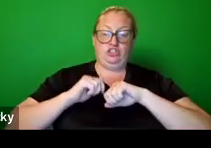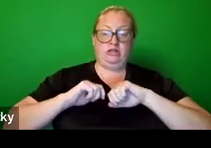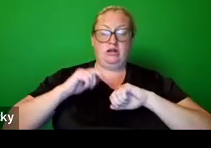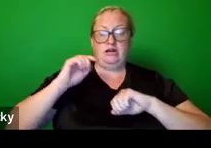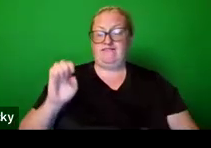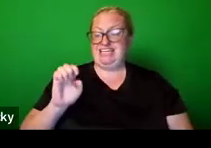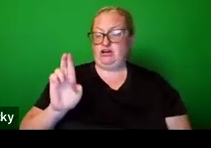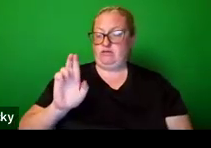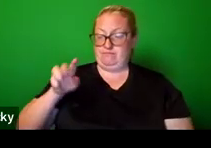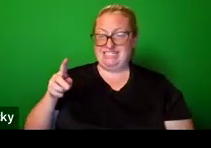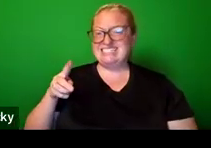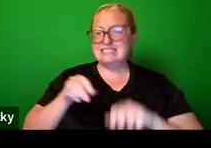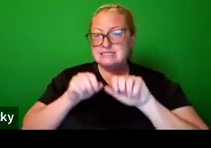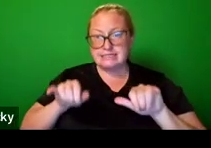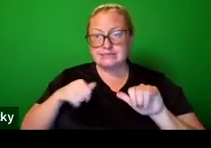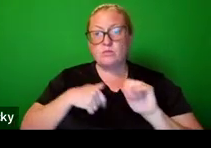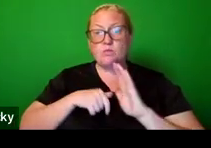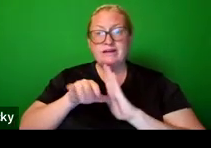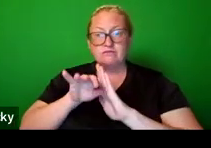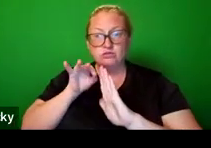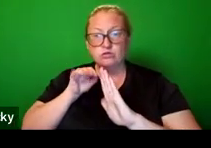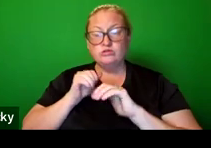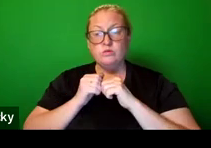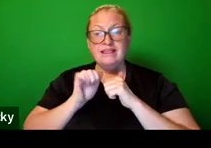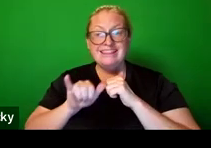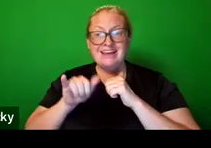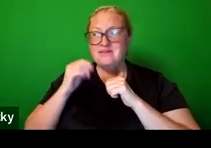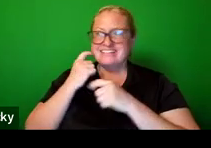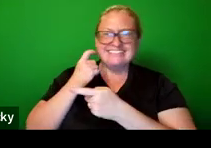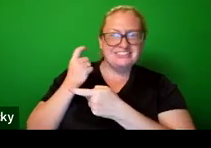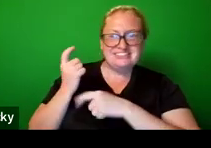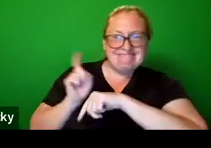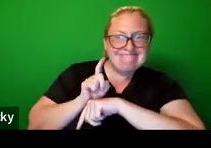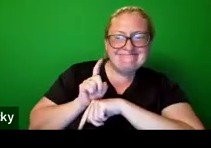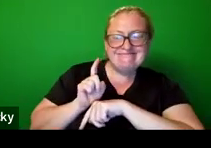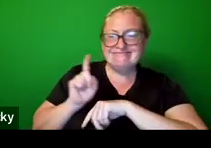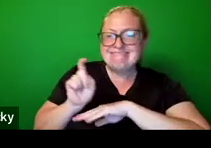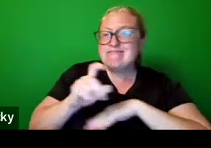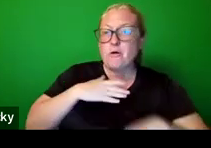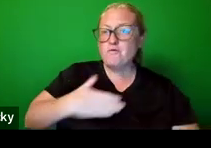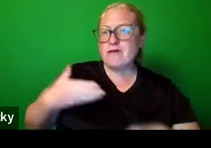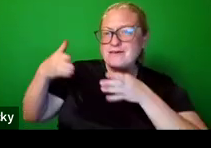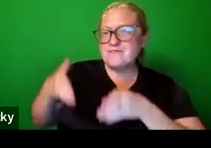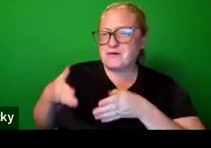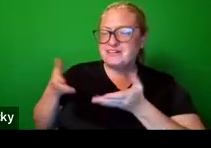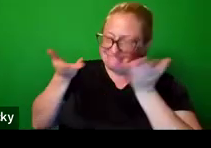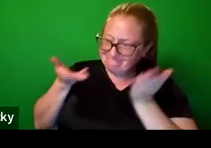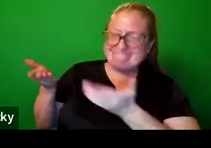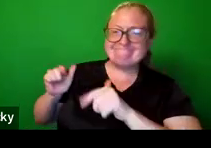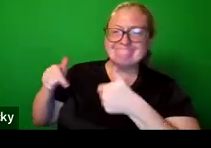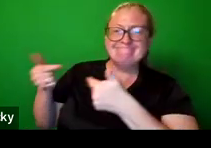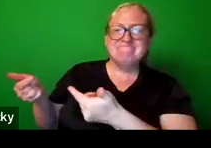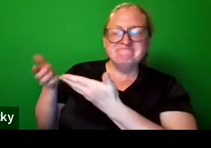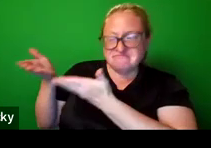ERP system that we've chosen. And so with that, since he came right up front as a willing person, I'm gonna turn it over